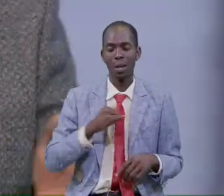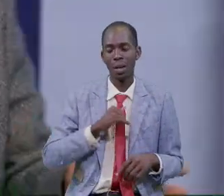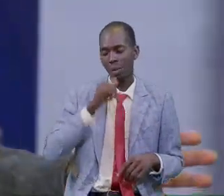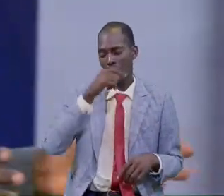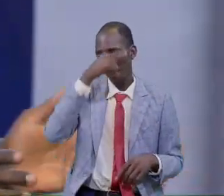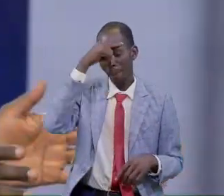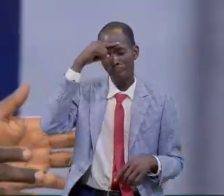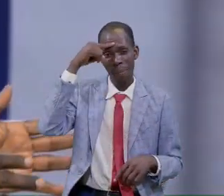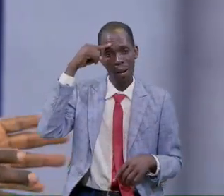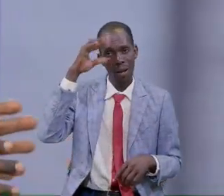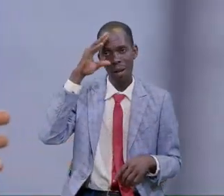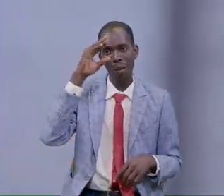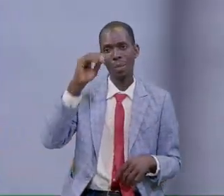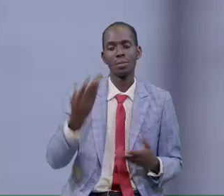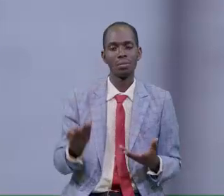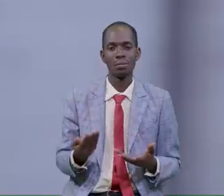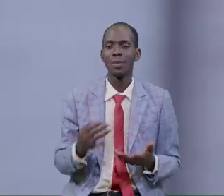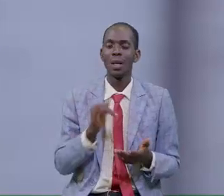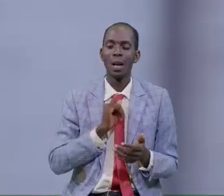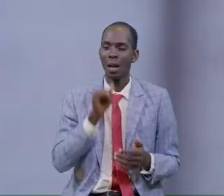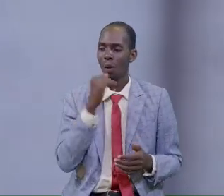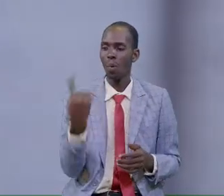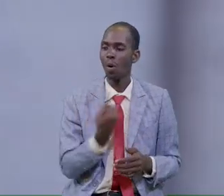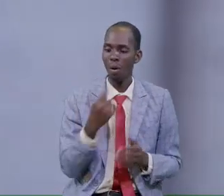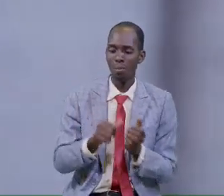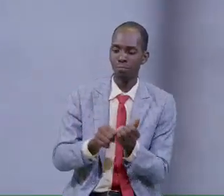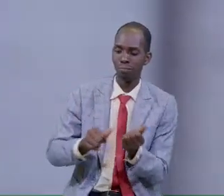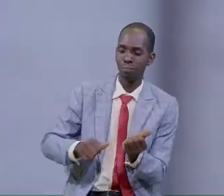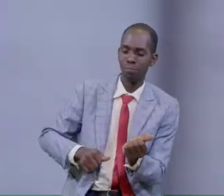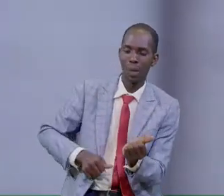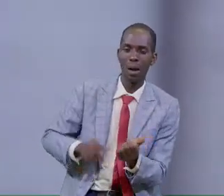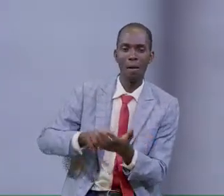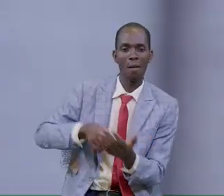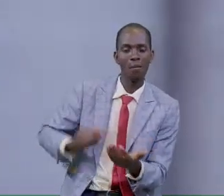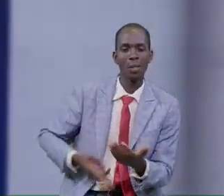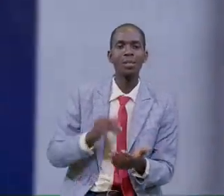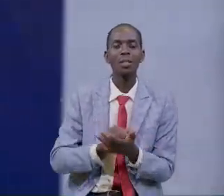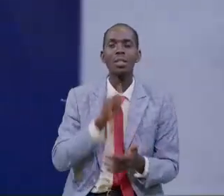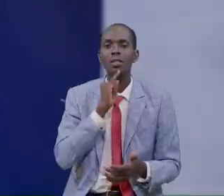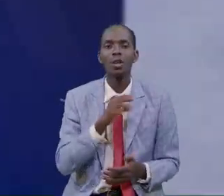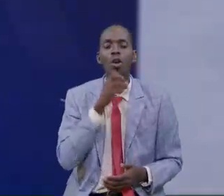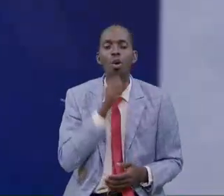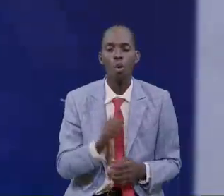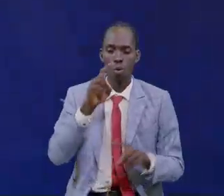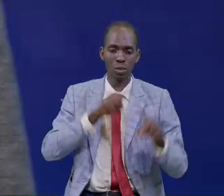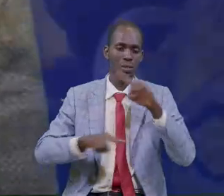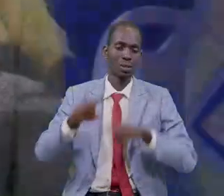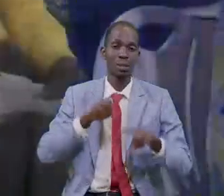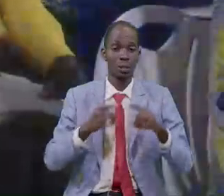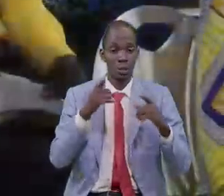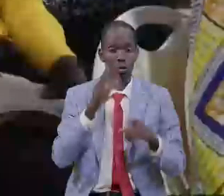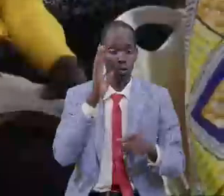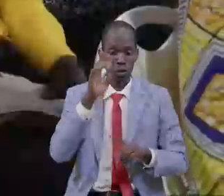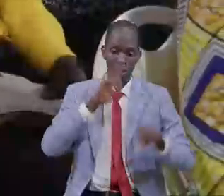I'm backward. That's the old tongue. You will speak now in new tongues.